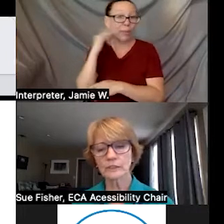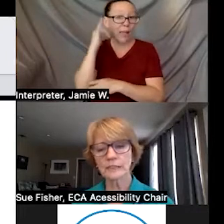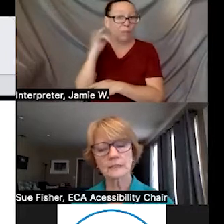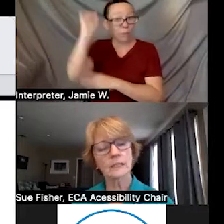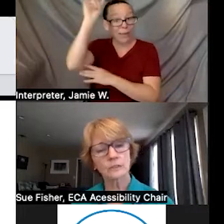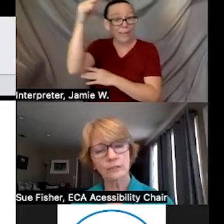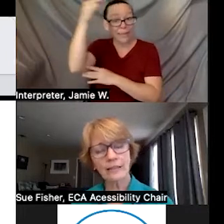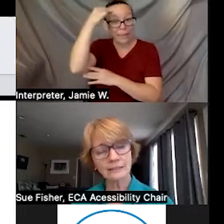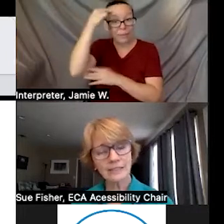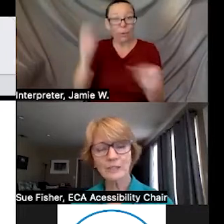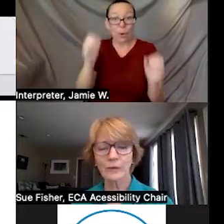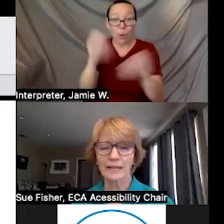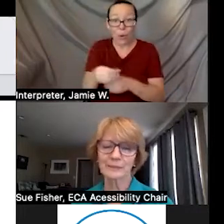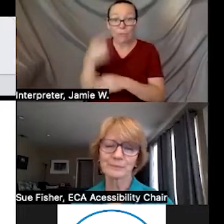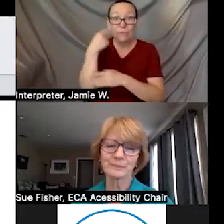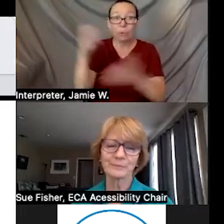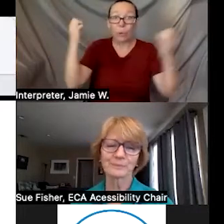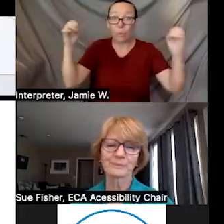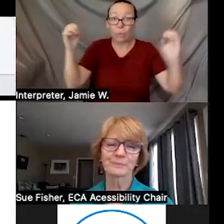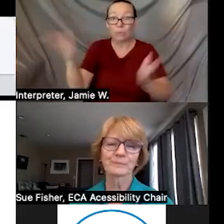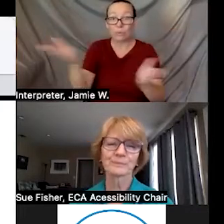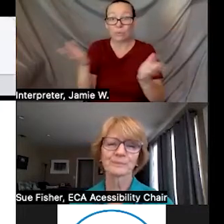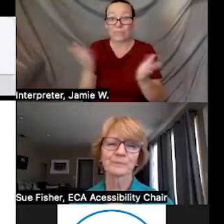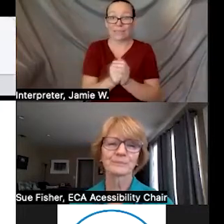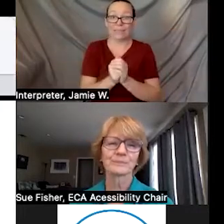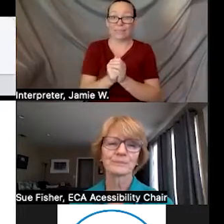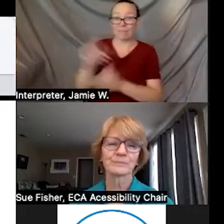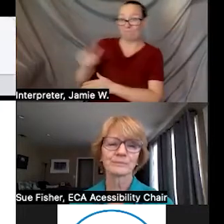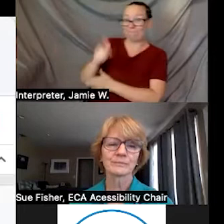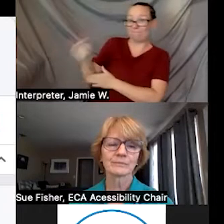functional needs. So Vance, take it away.